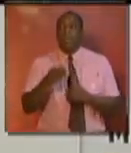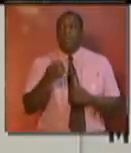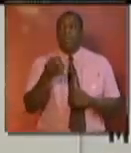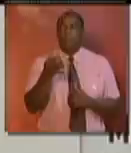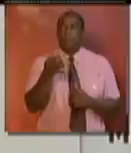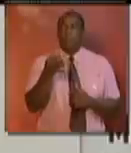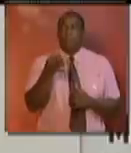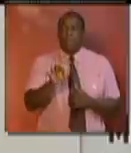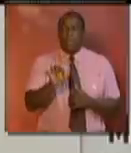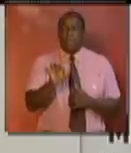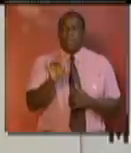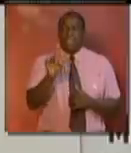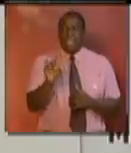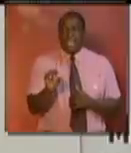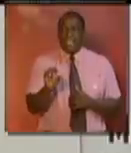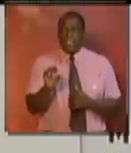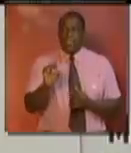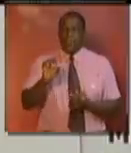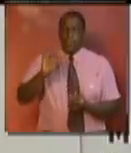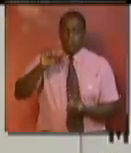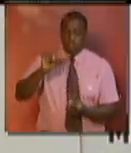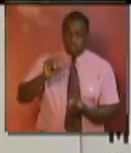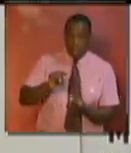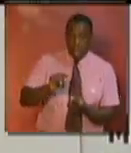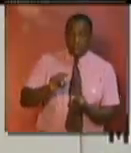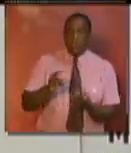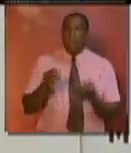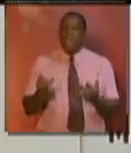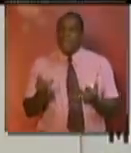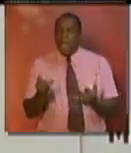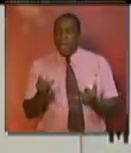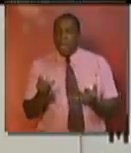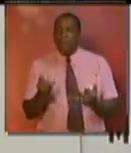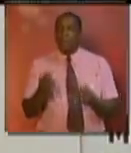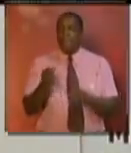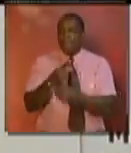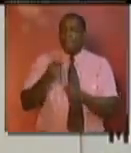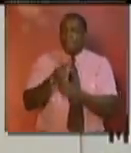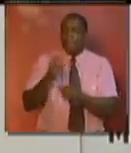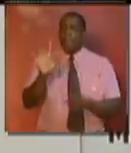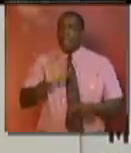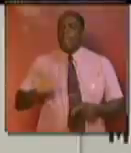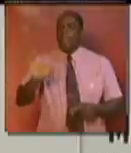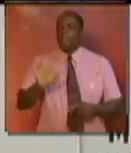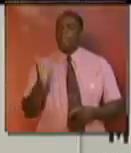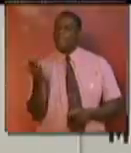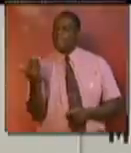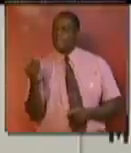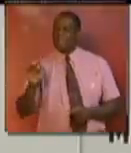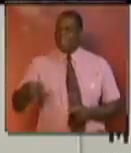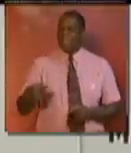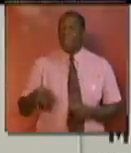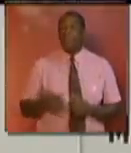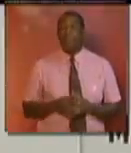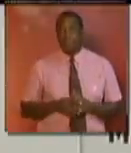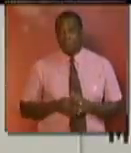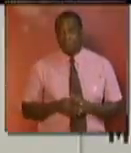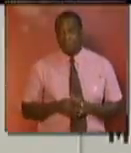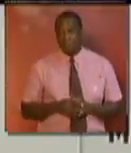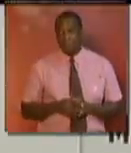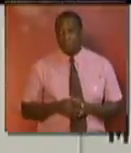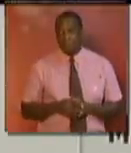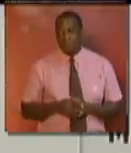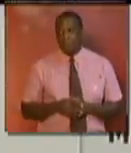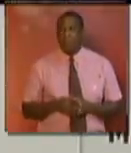around 15,000 deliveries on an annual basis. And we know some of the things that have contributed to this would be a